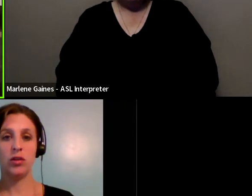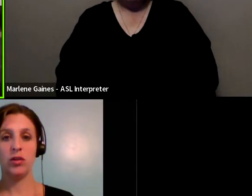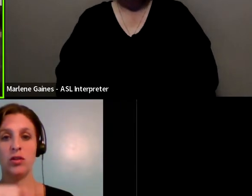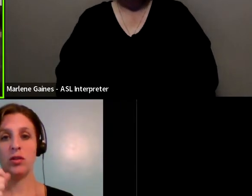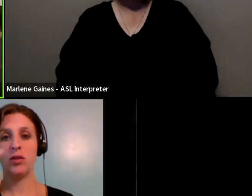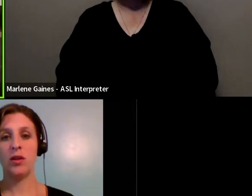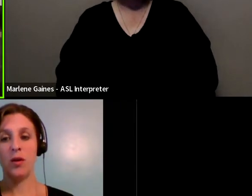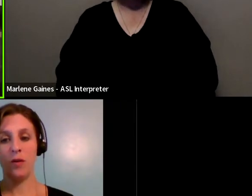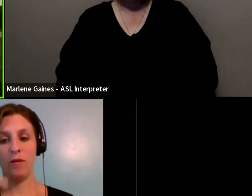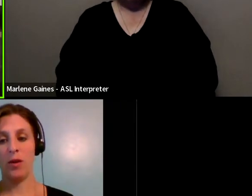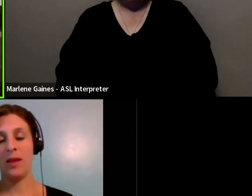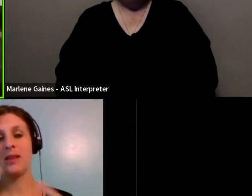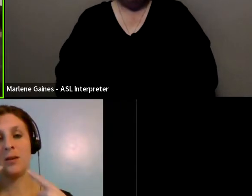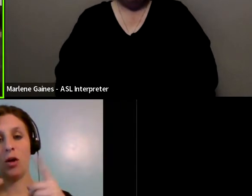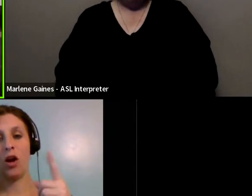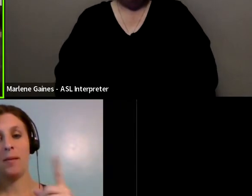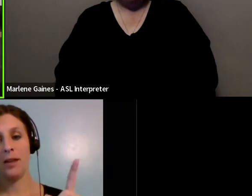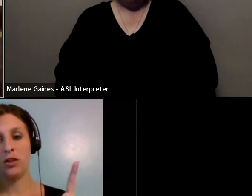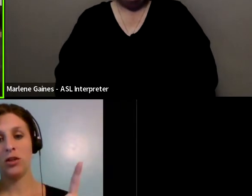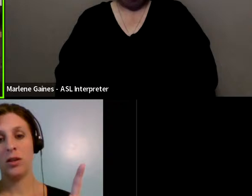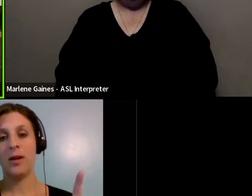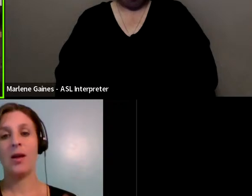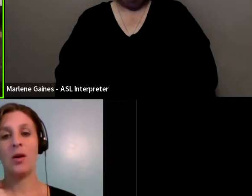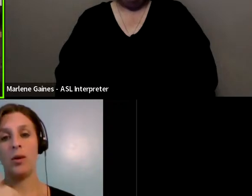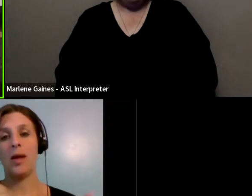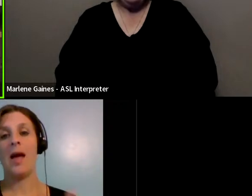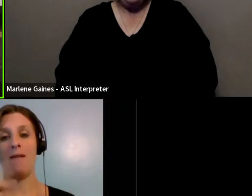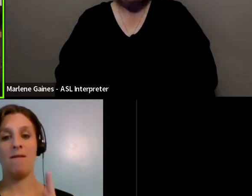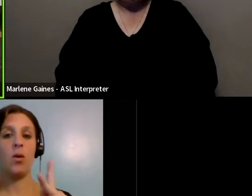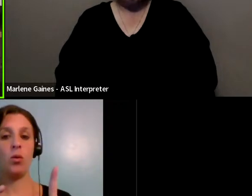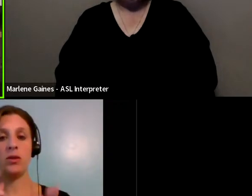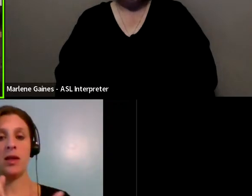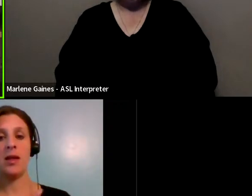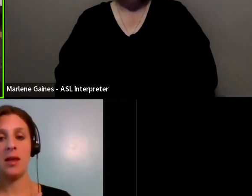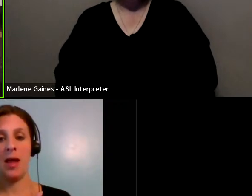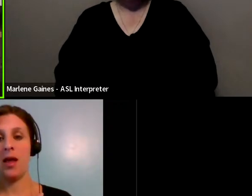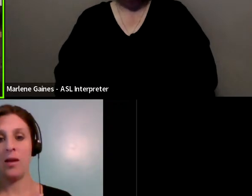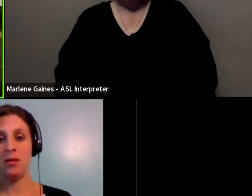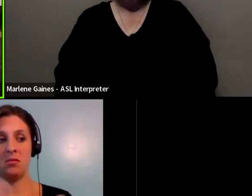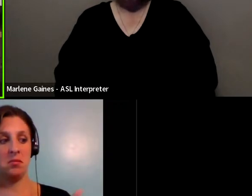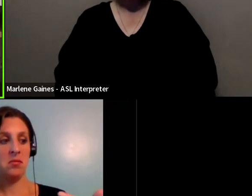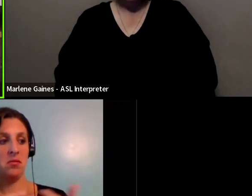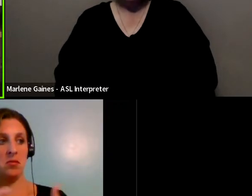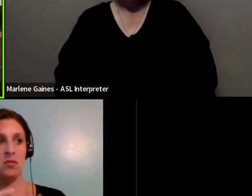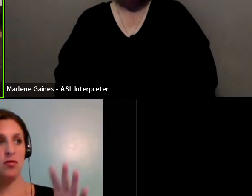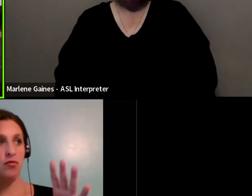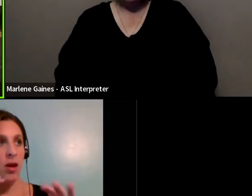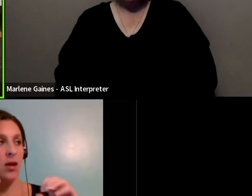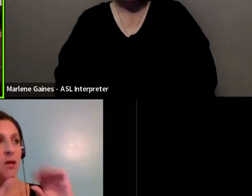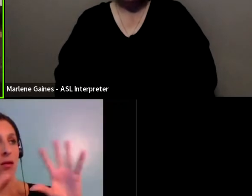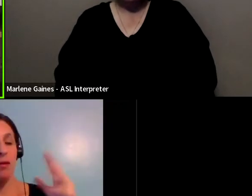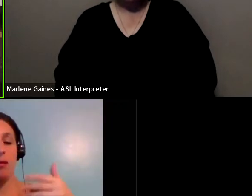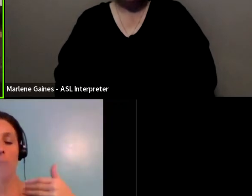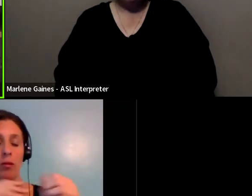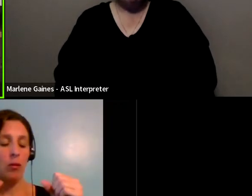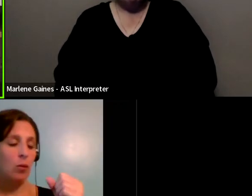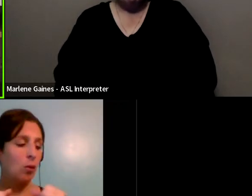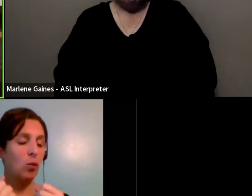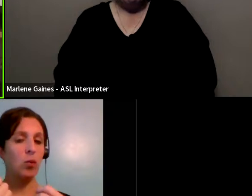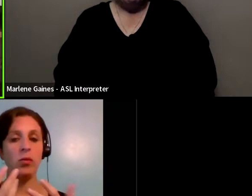with this proclamation. We have folks that rain or shine, through the cold